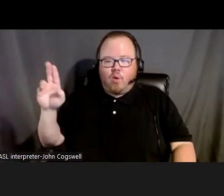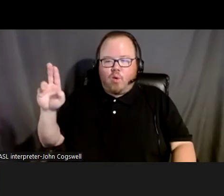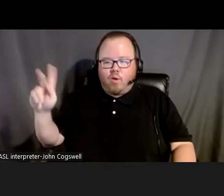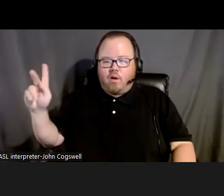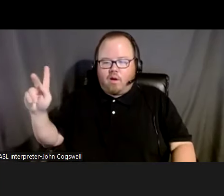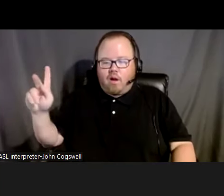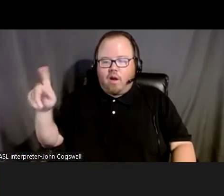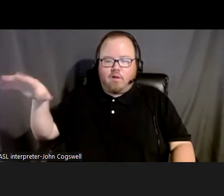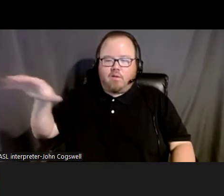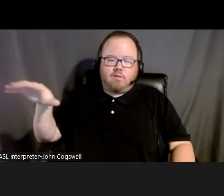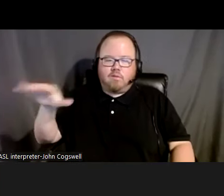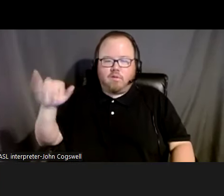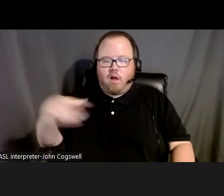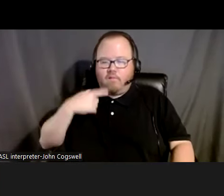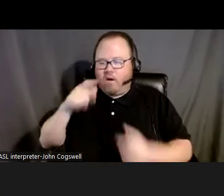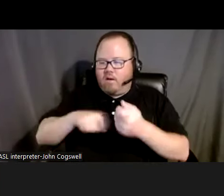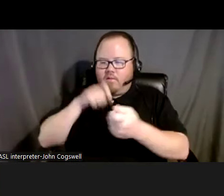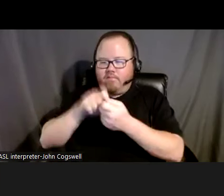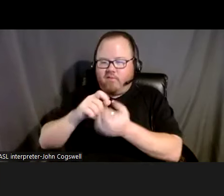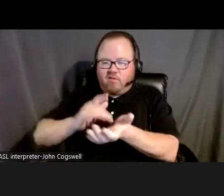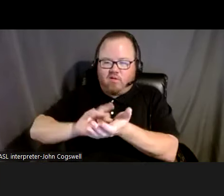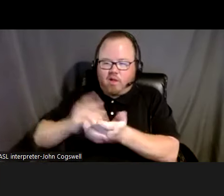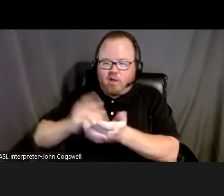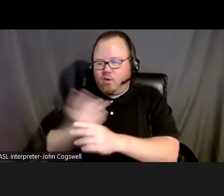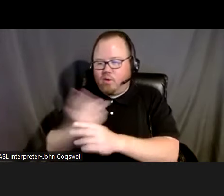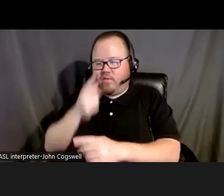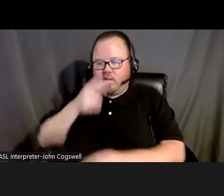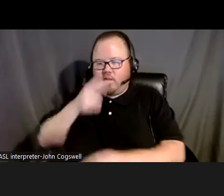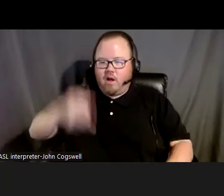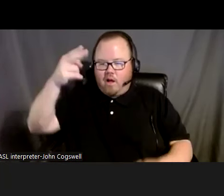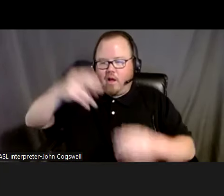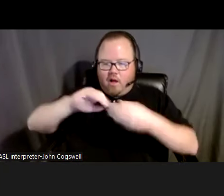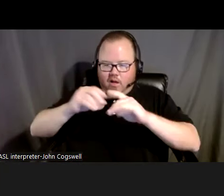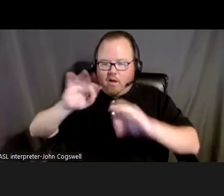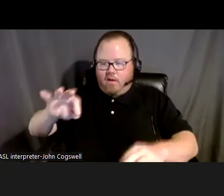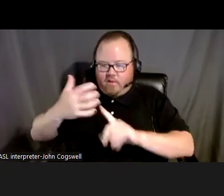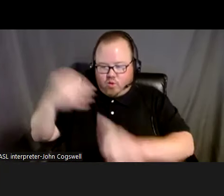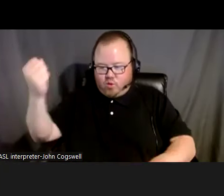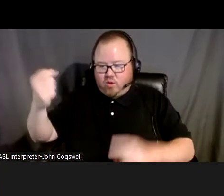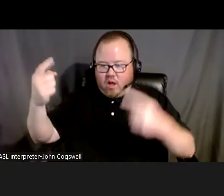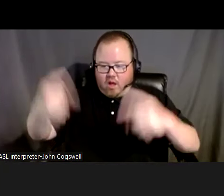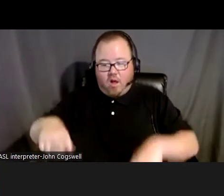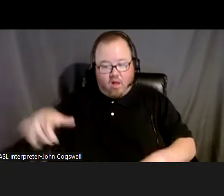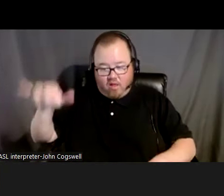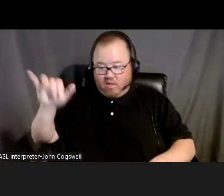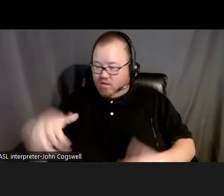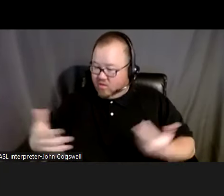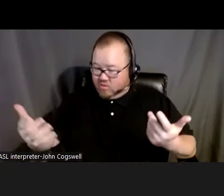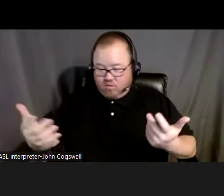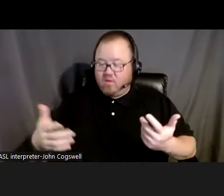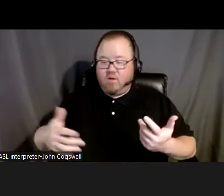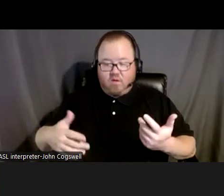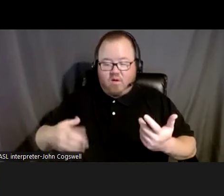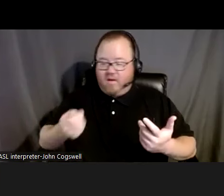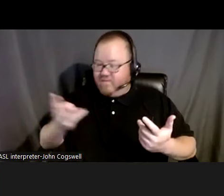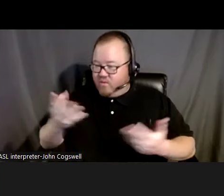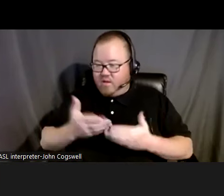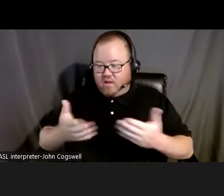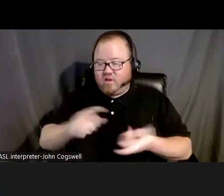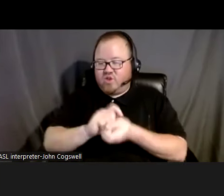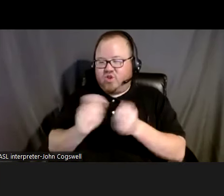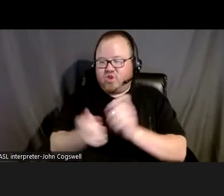there was a certain medication that was being used in a high number of suicides. And so what they did is they did a couple things. They changed